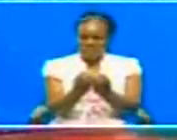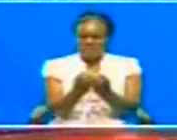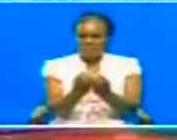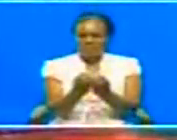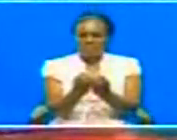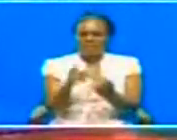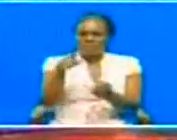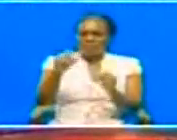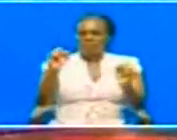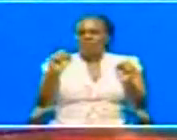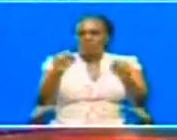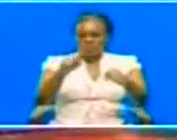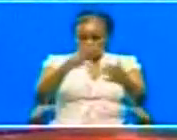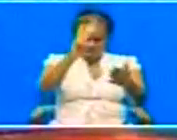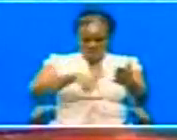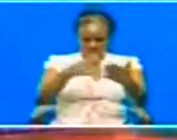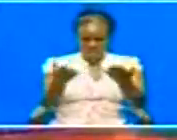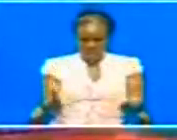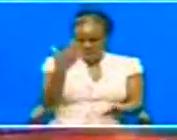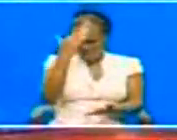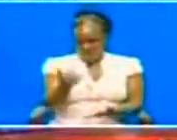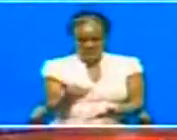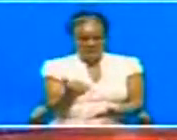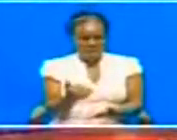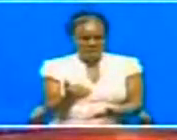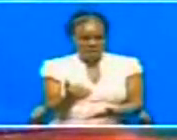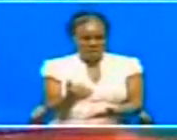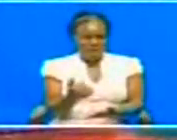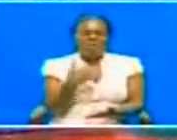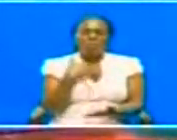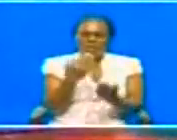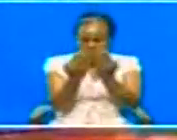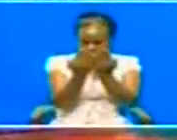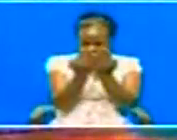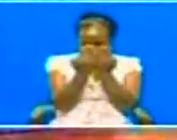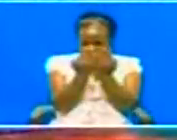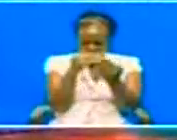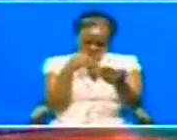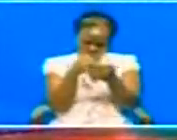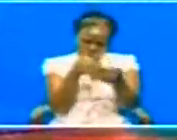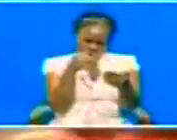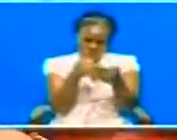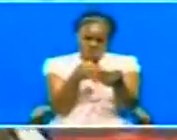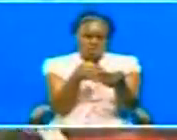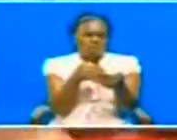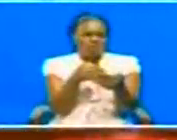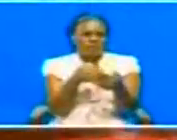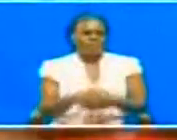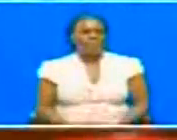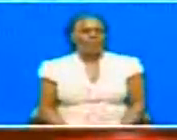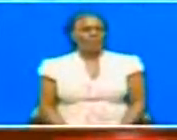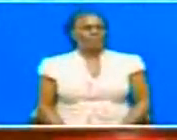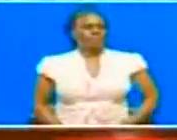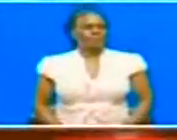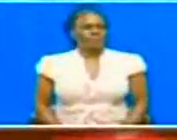read, she'll not be able to read here because of he brings something very close to read. But close, you know, they can read. Some of us do the same thing,